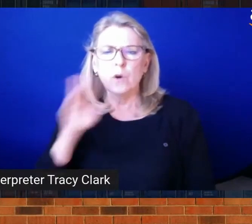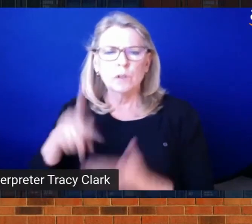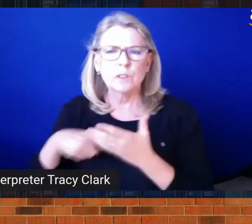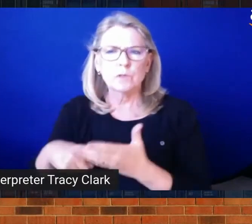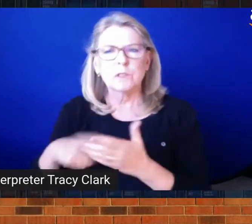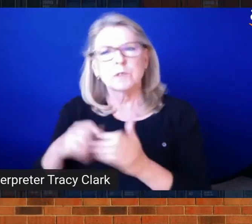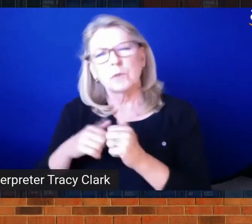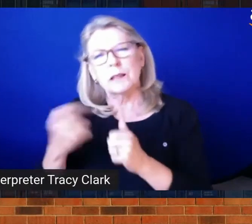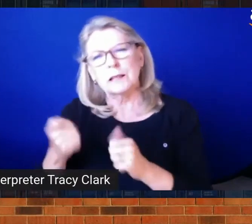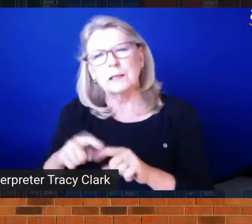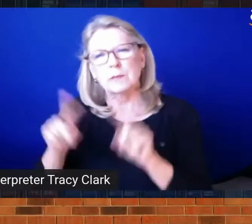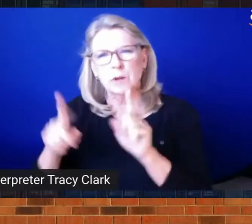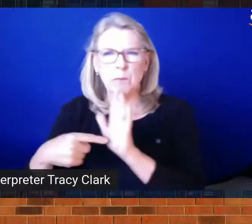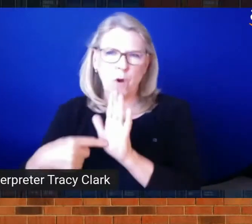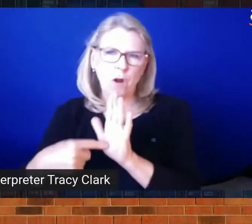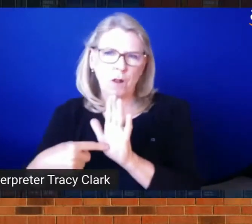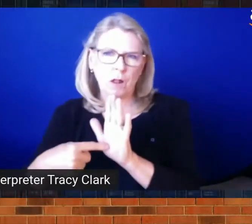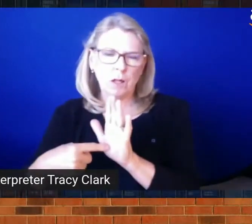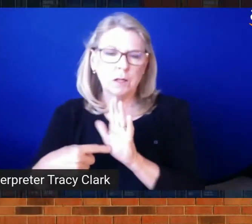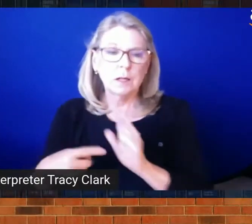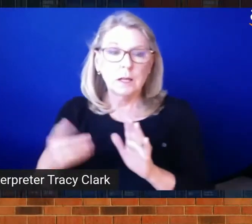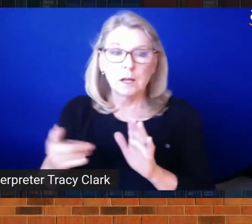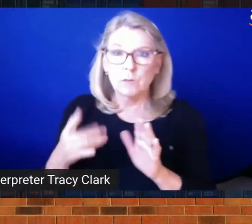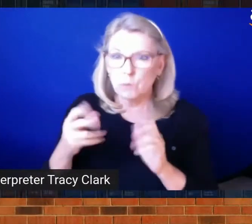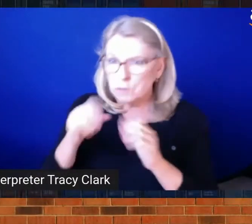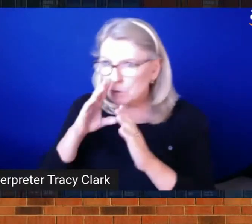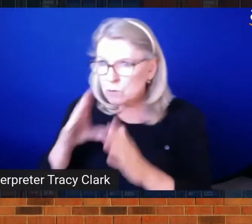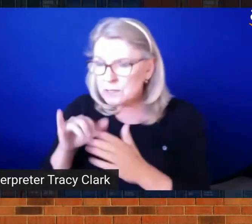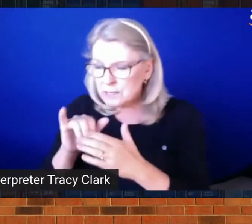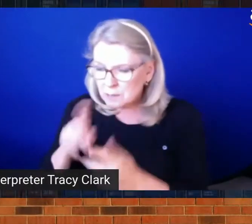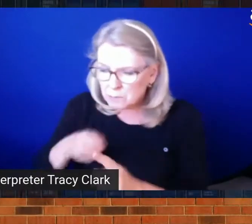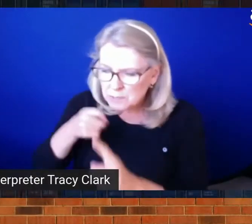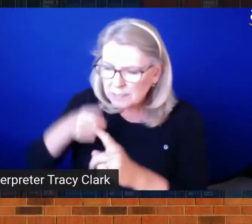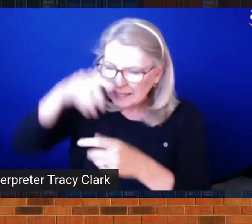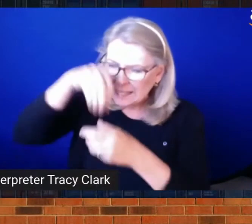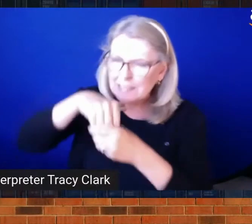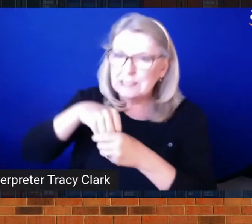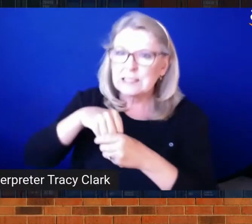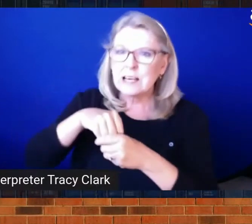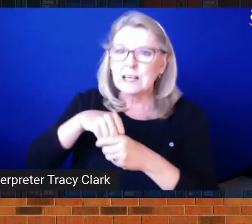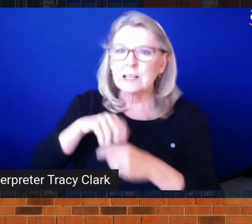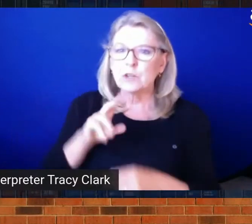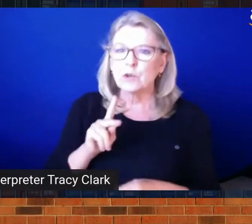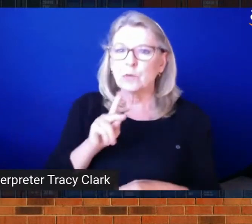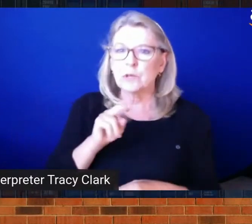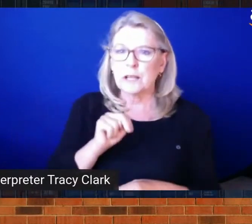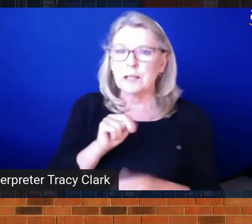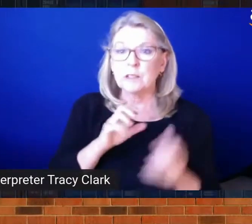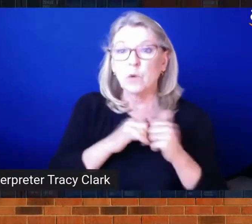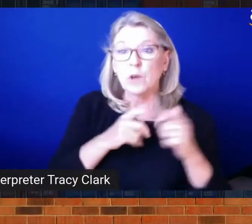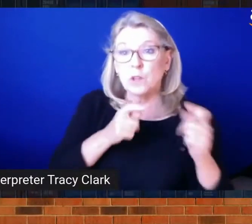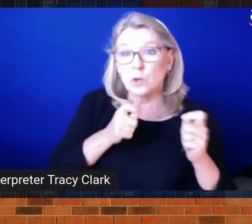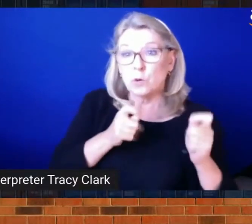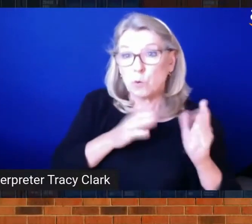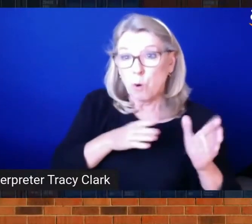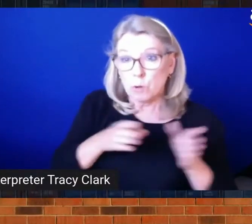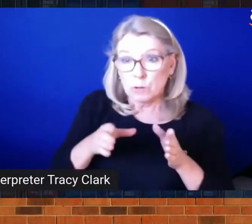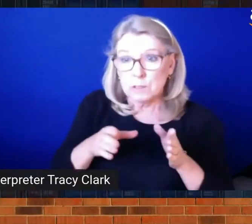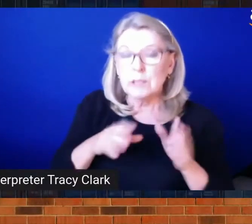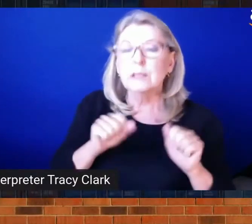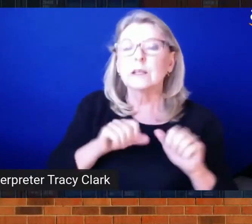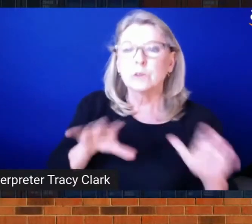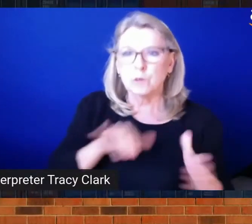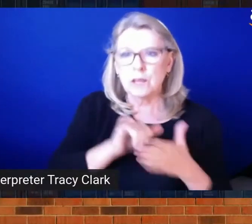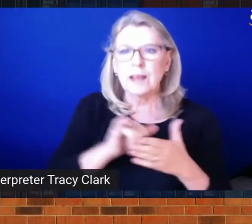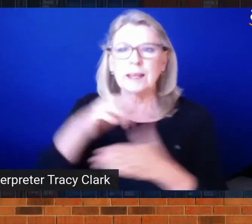resources directly inside of Kubernetes with controllers, you can do that with the ACK. So we're going to talk about that piece just next.